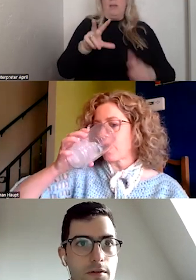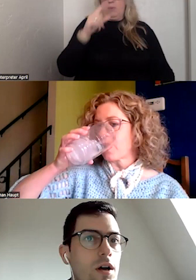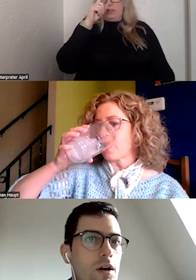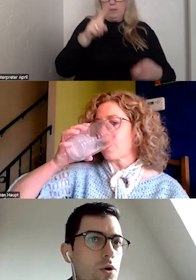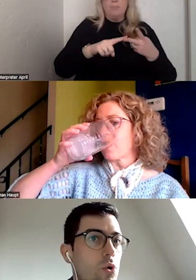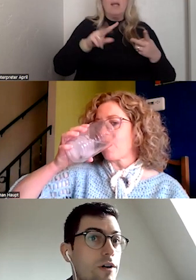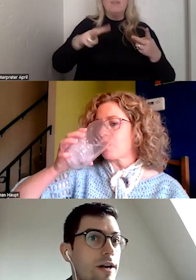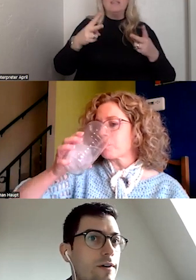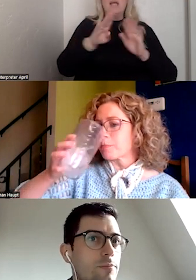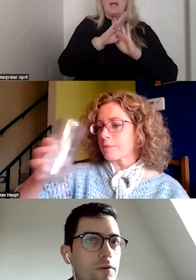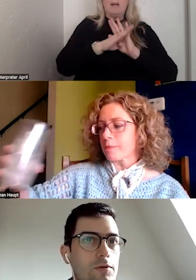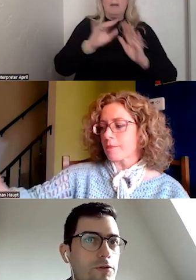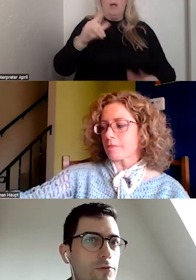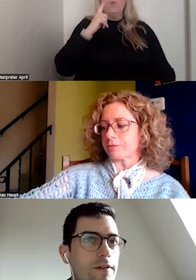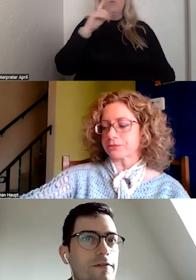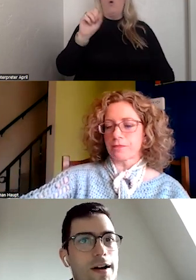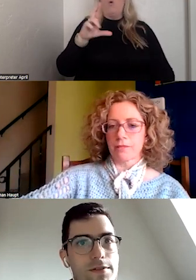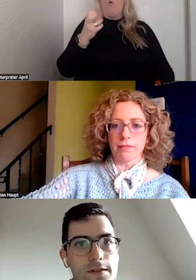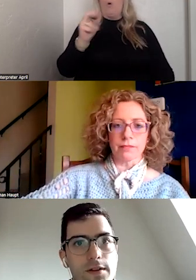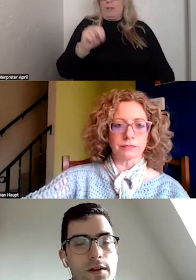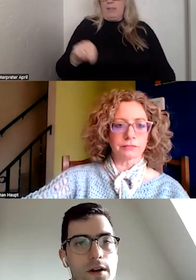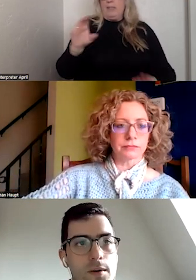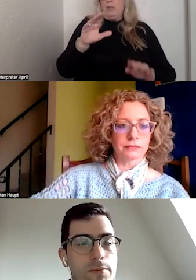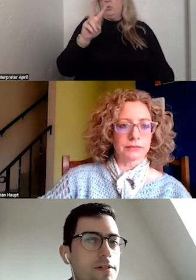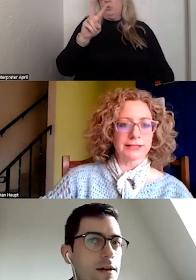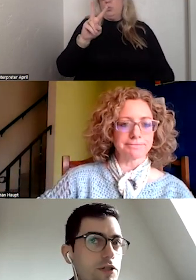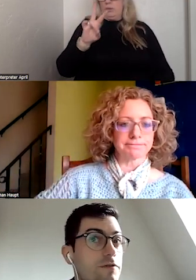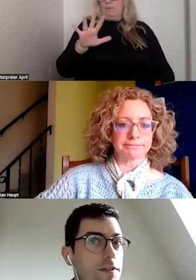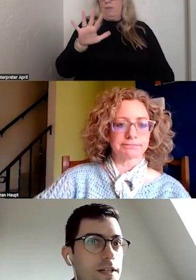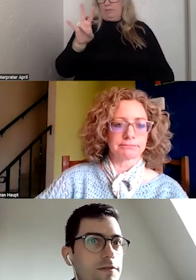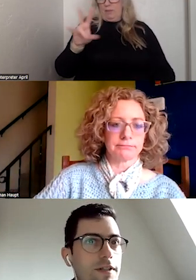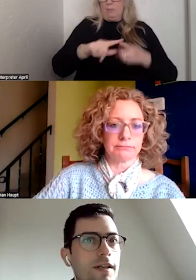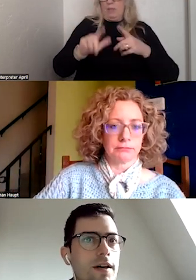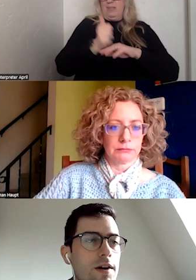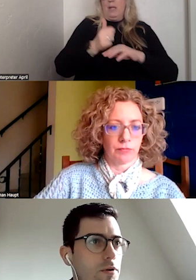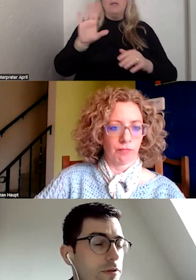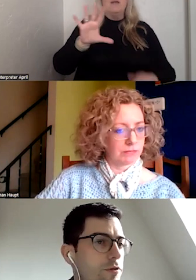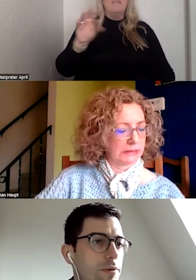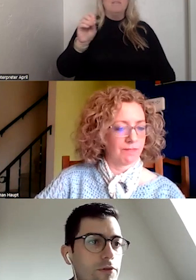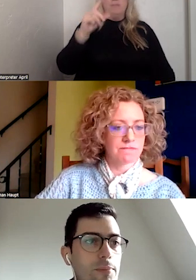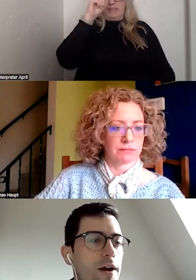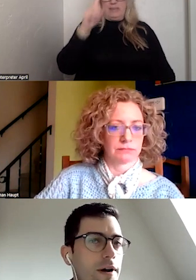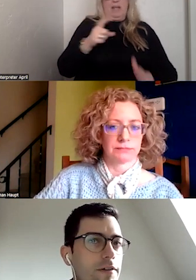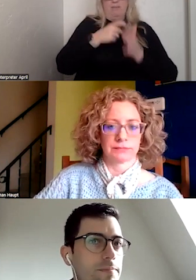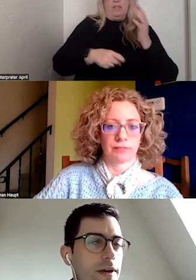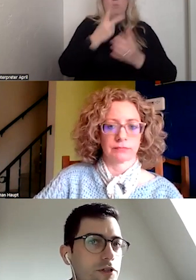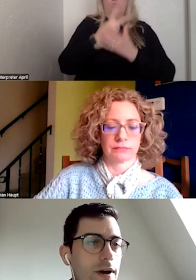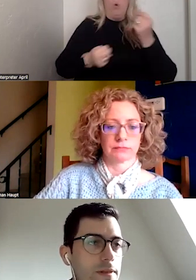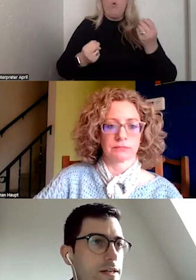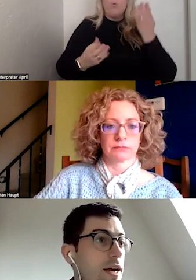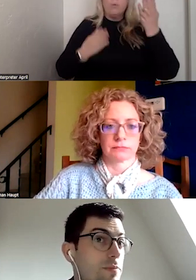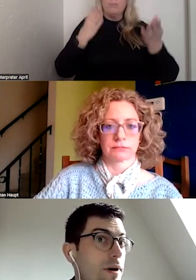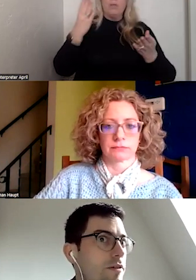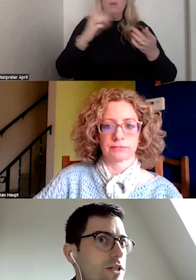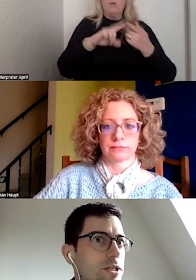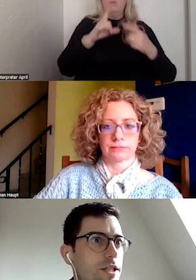second bill, Oregon House Bill 2757, that would establish a 50-cent fee. Both of those bills are primarily based around